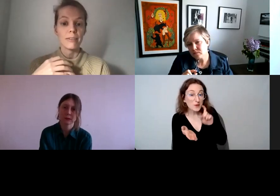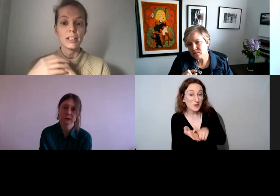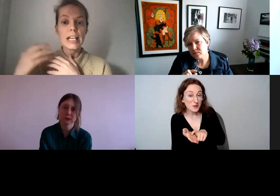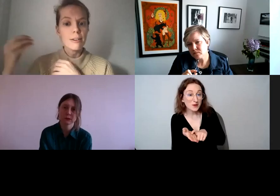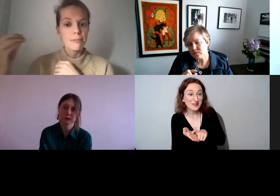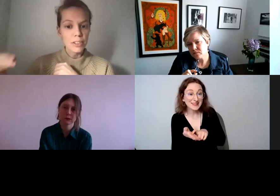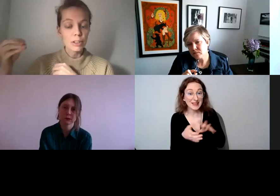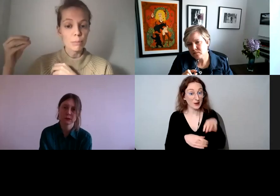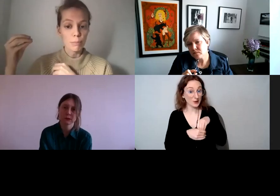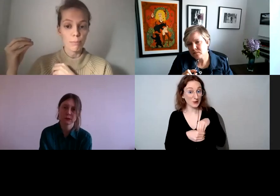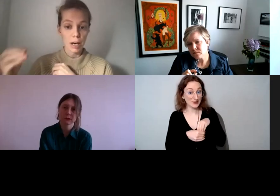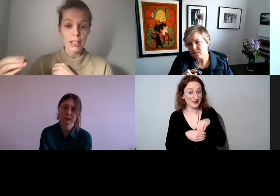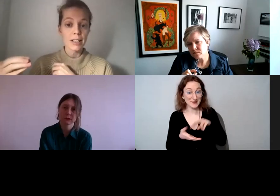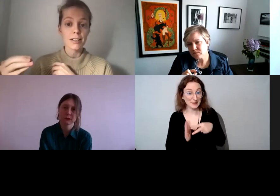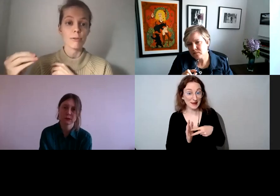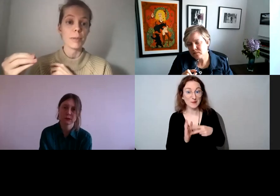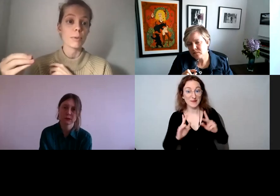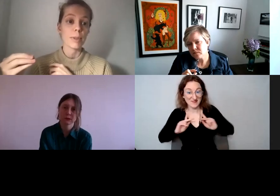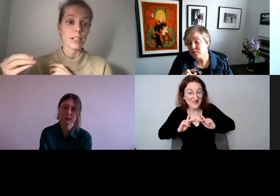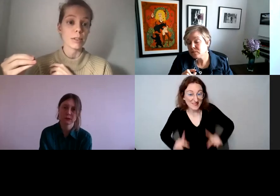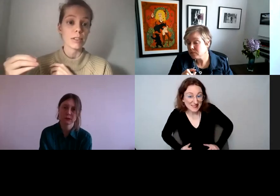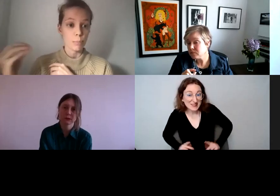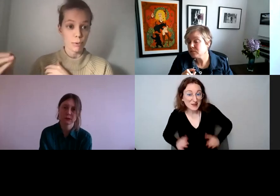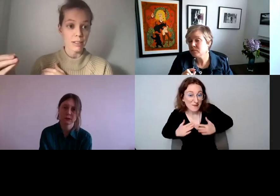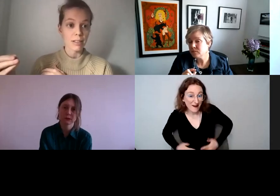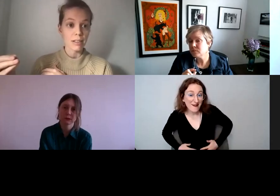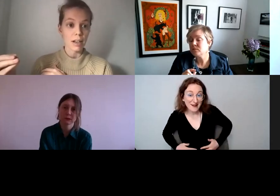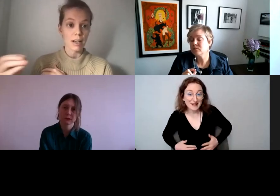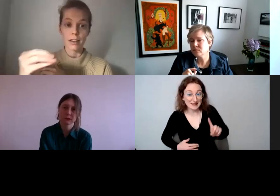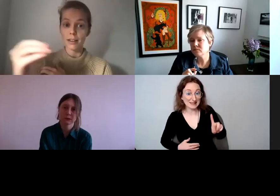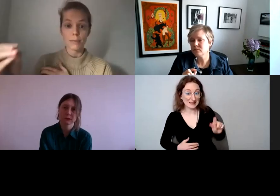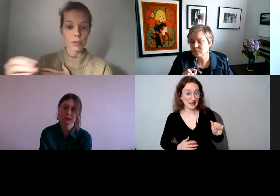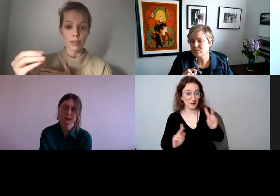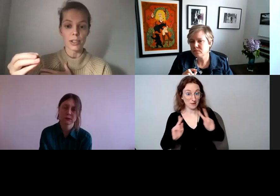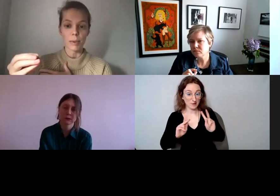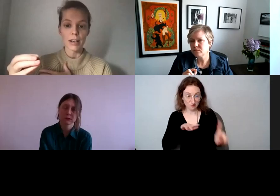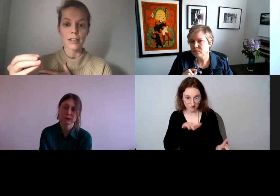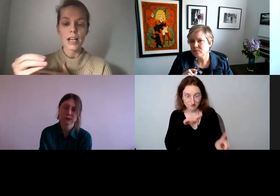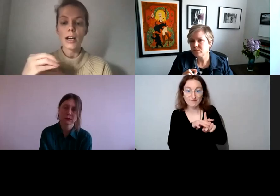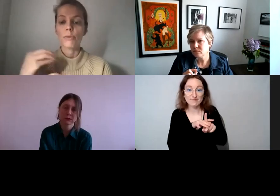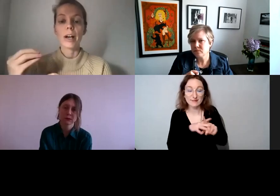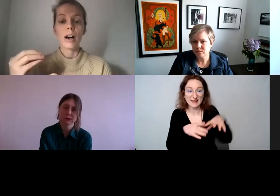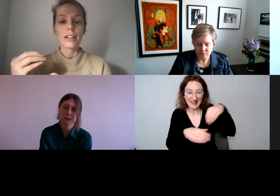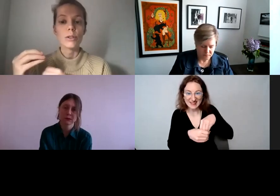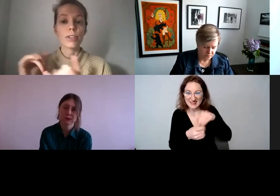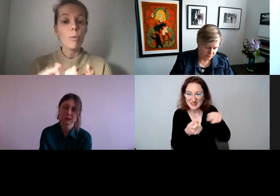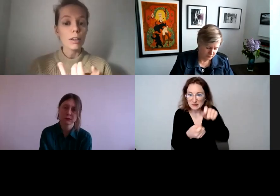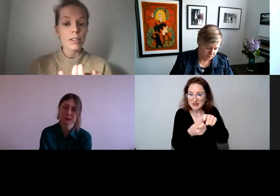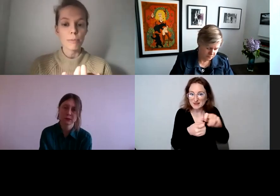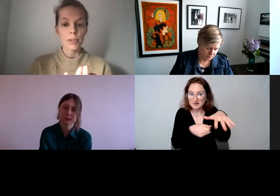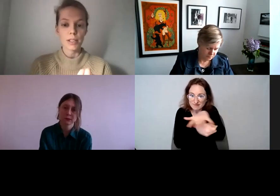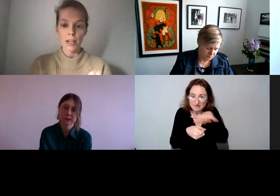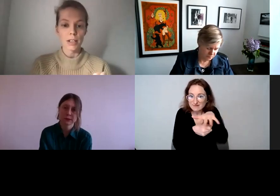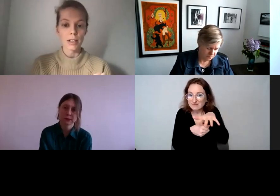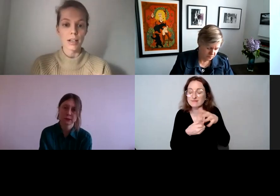of having physical bodies of people with disabilities present in this particular space, regardless of the quality